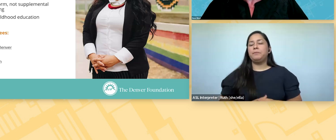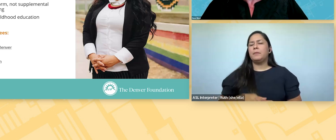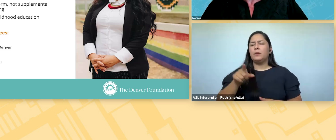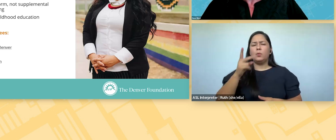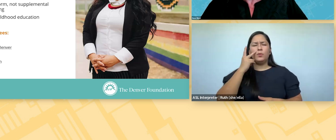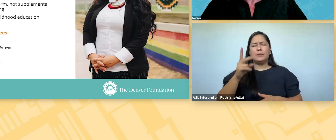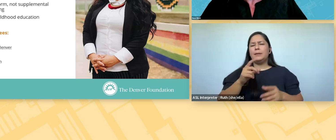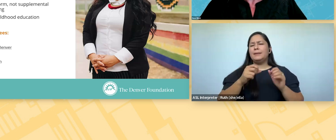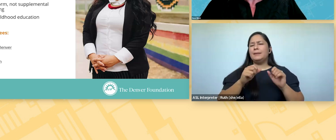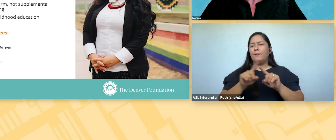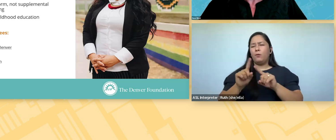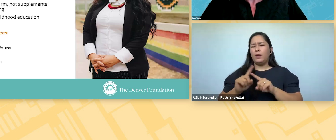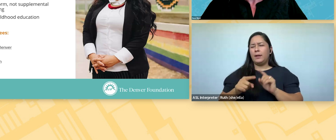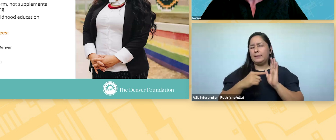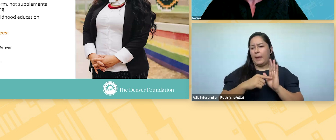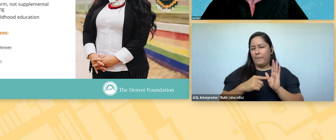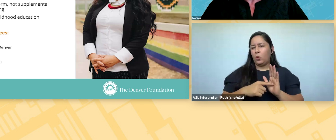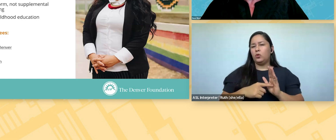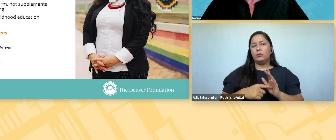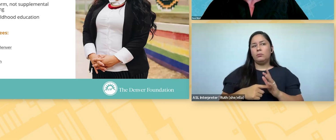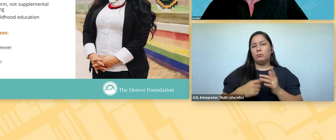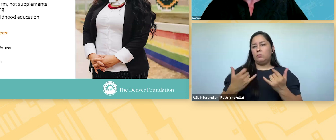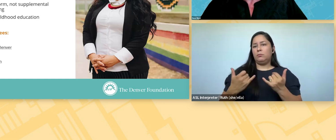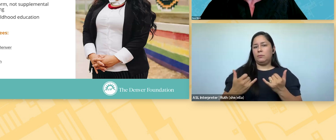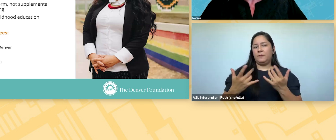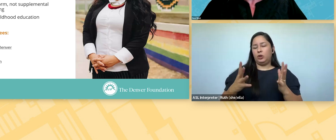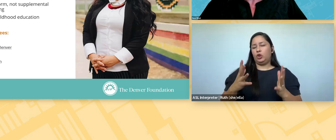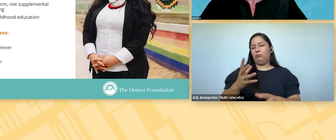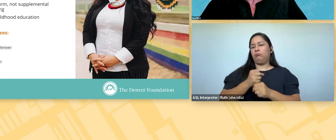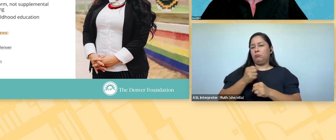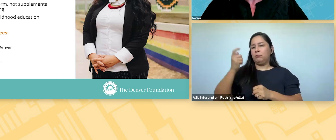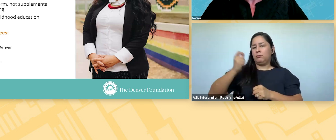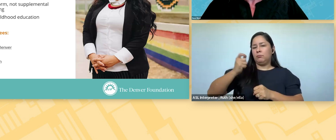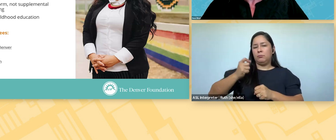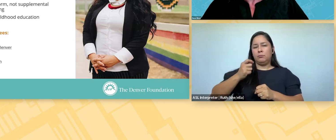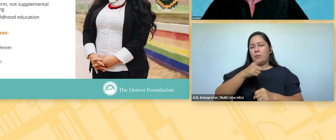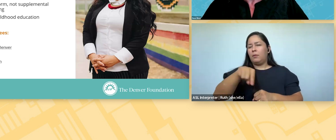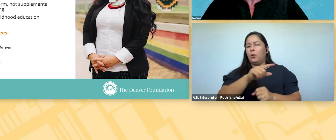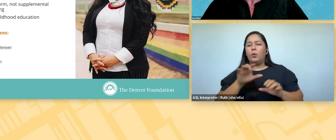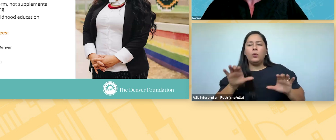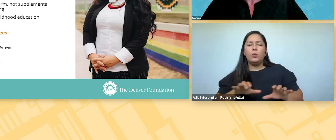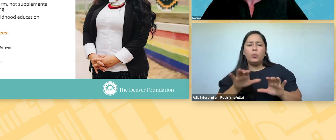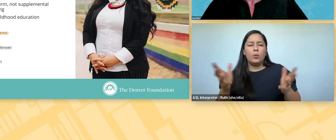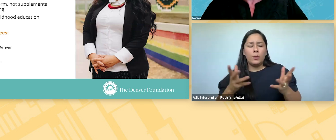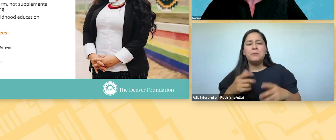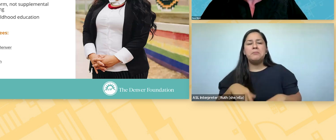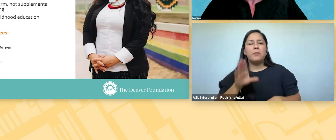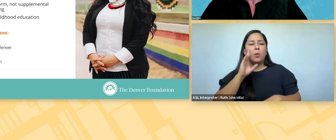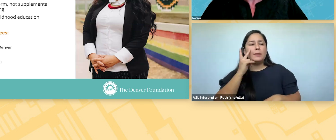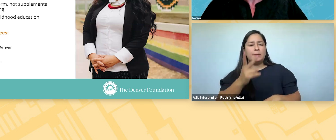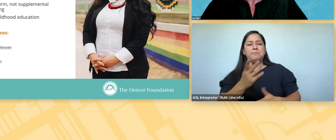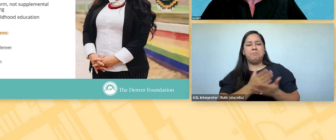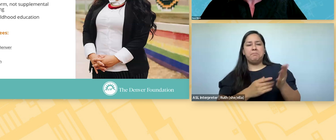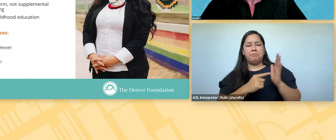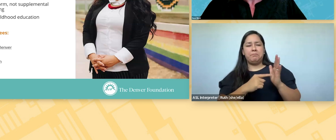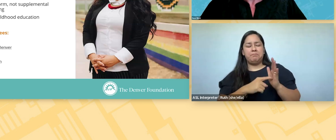some examples of some of our current grantees, so that you're able to see some of the organizations that have been